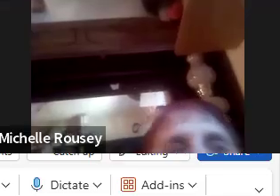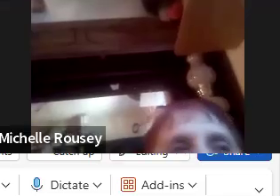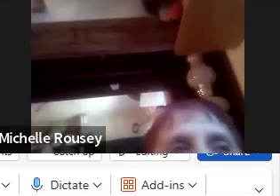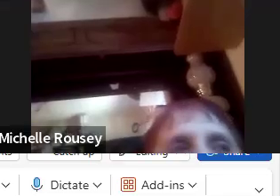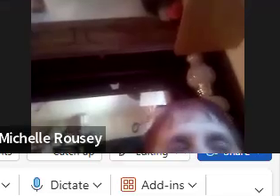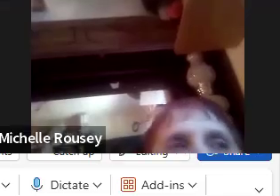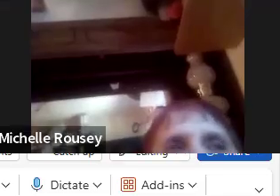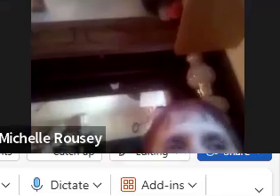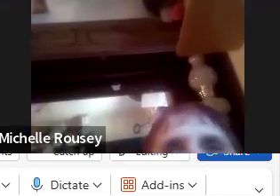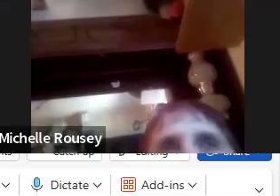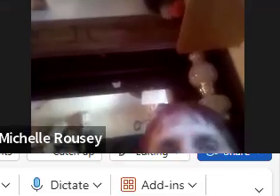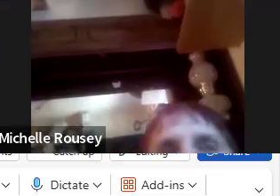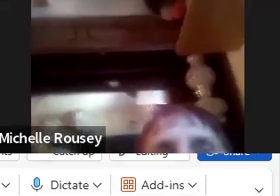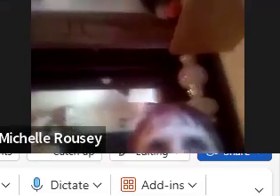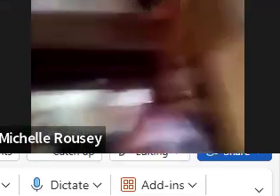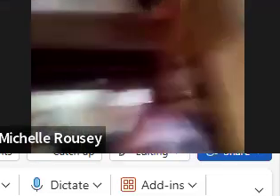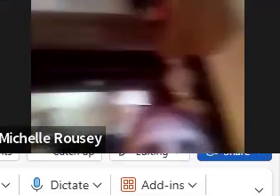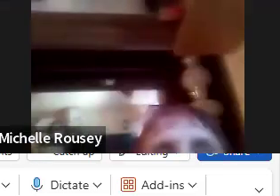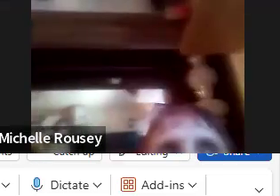like that that are done, but